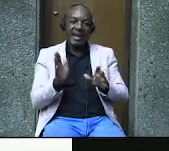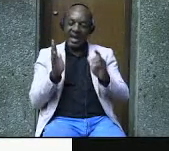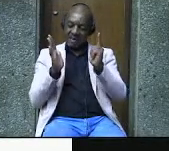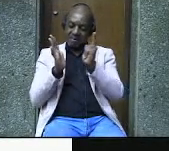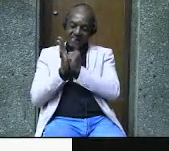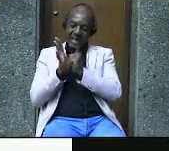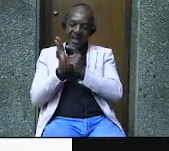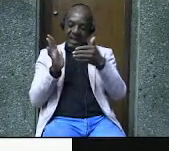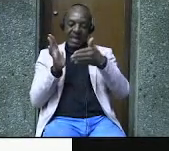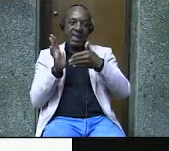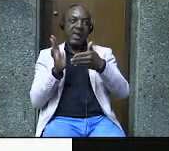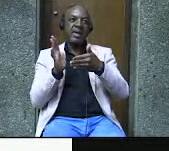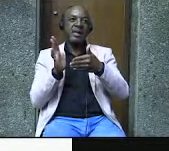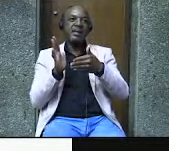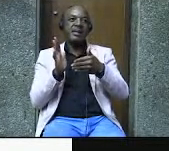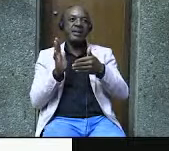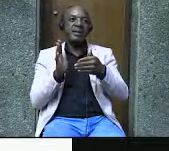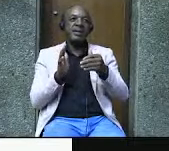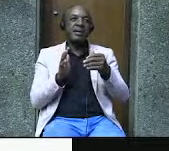a